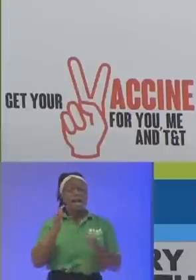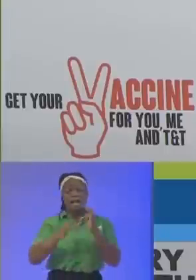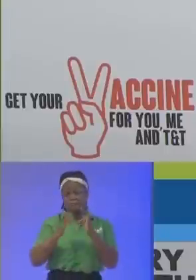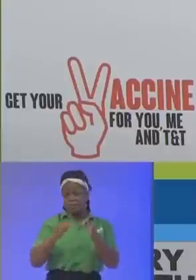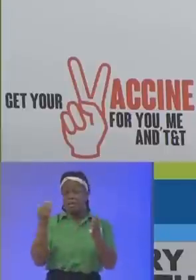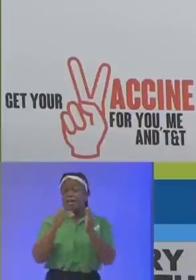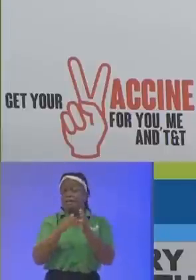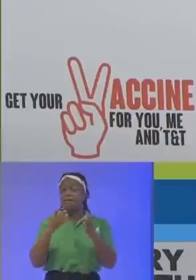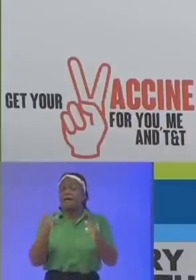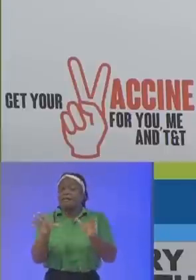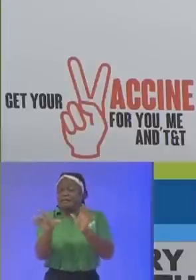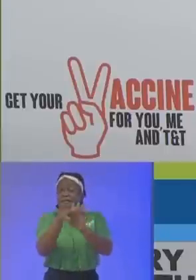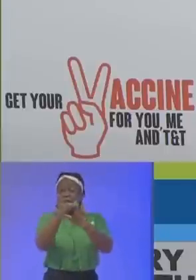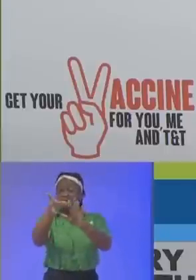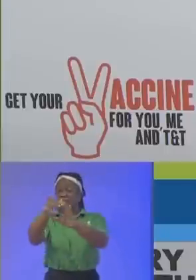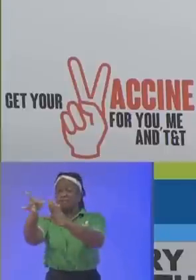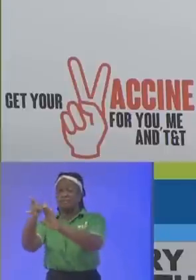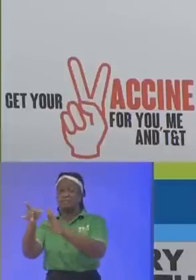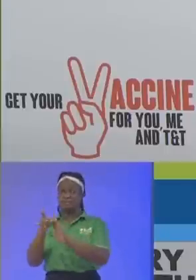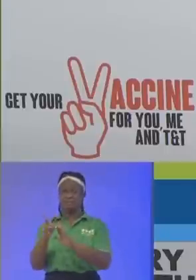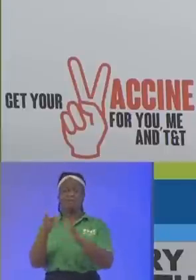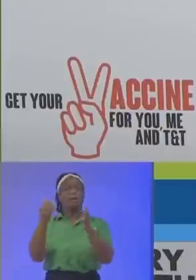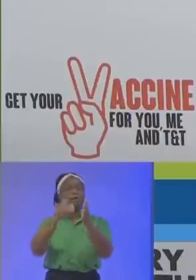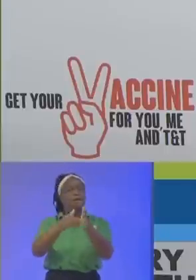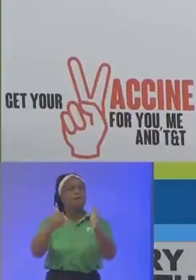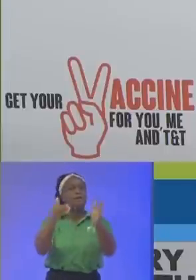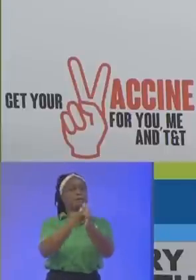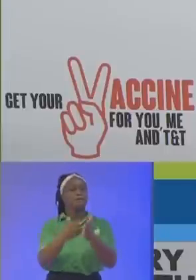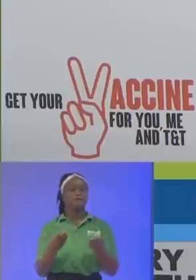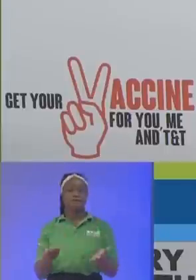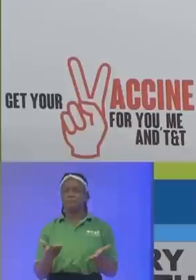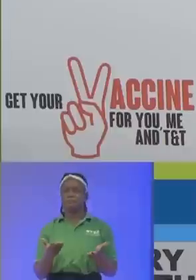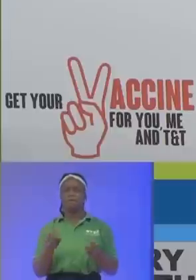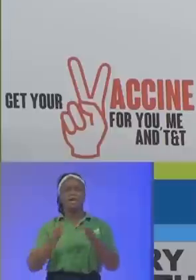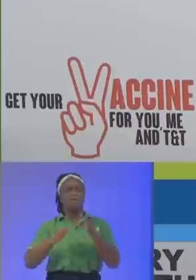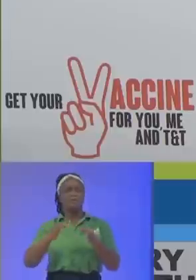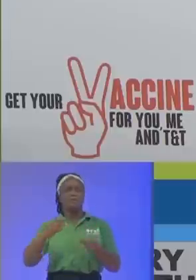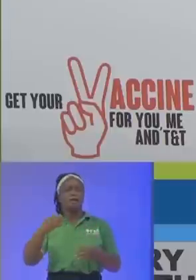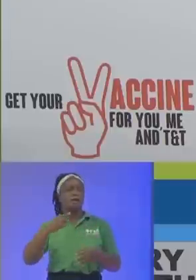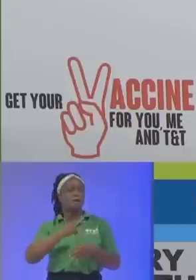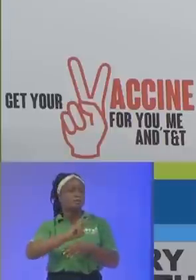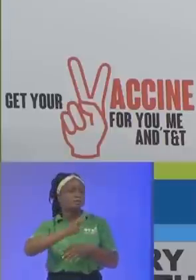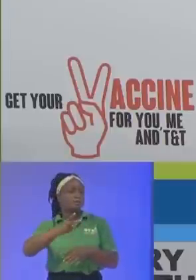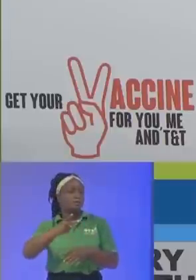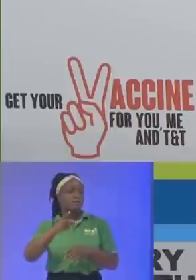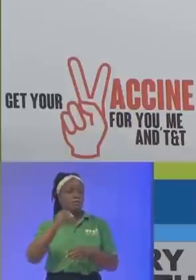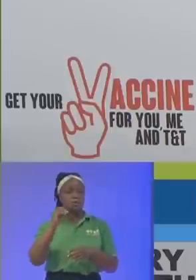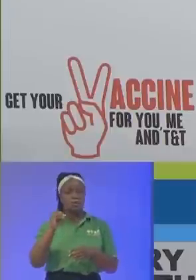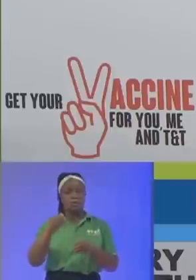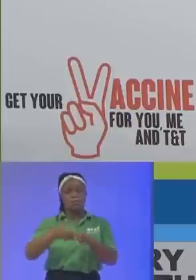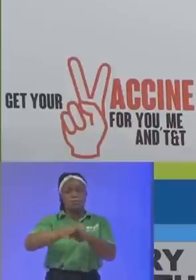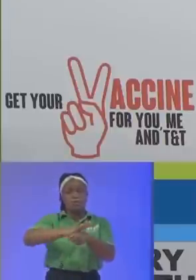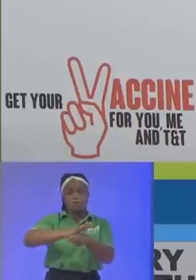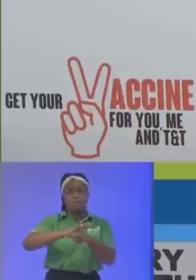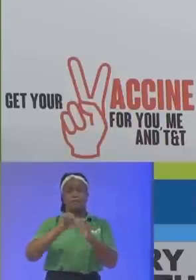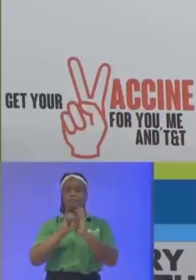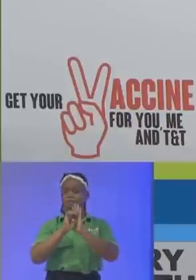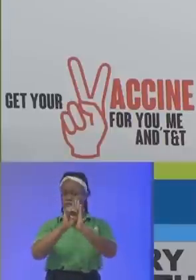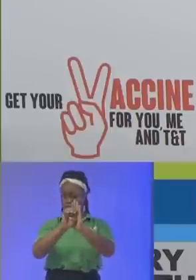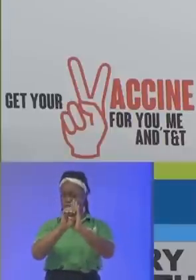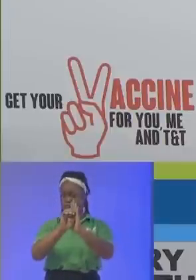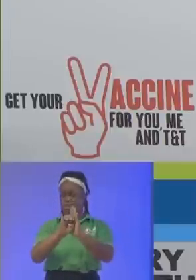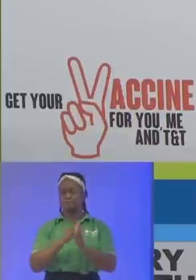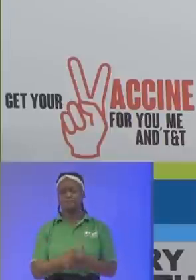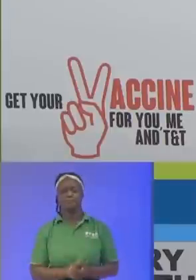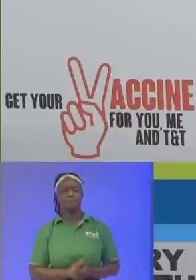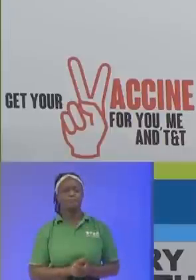with variants. In this regard, we continue to be guided by the WHO's recommendations, which are to